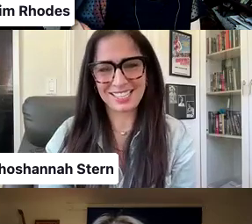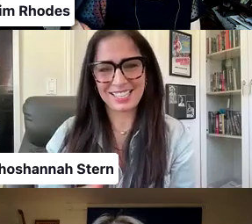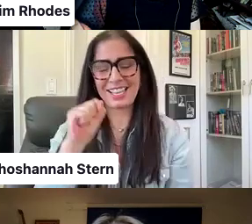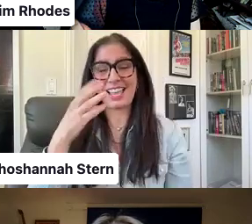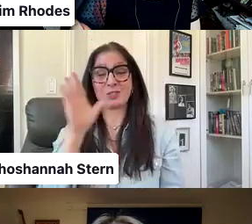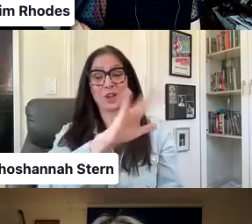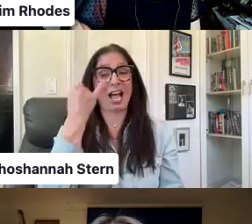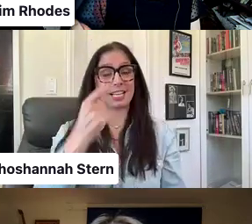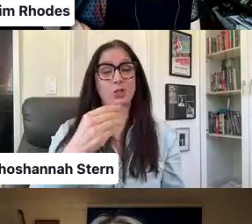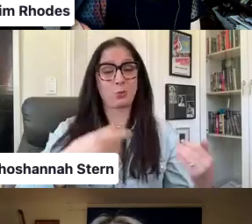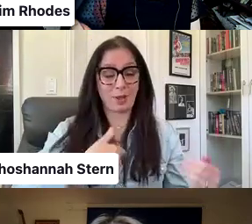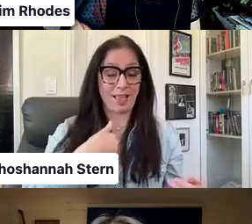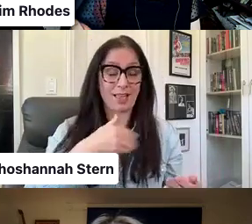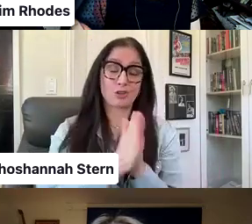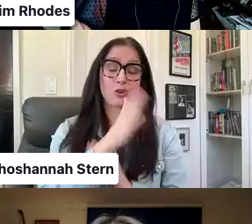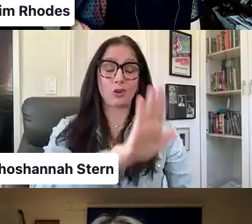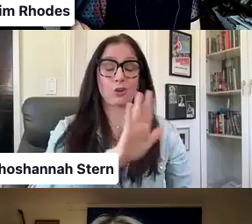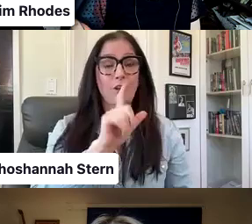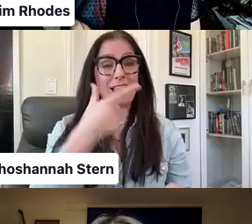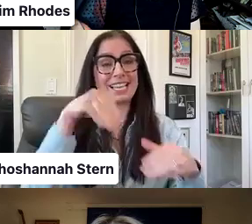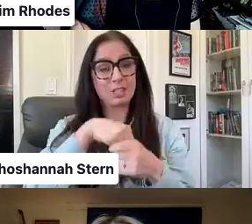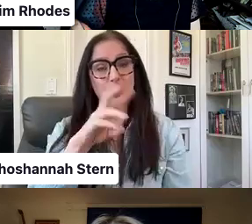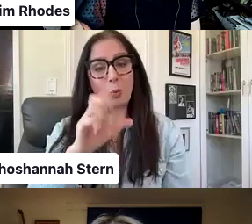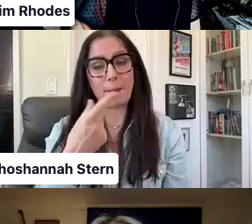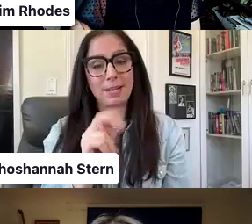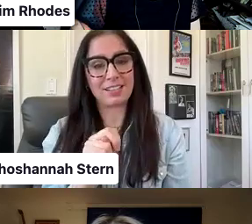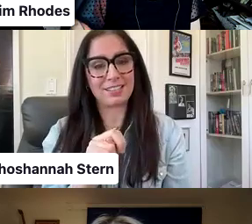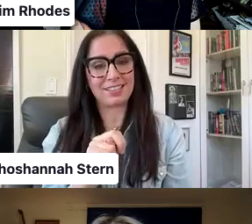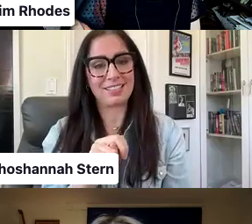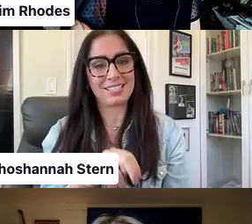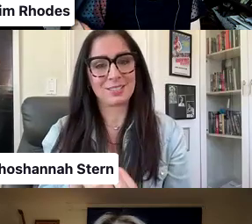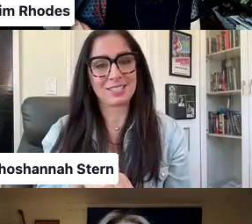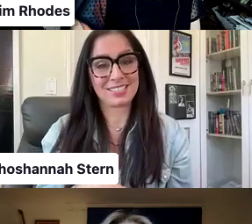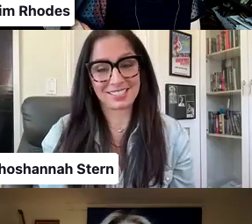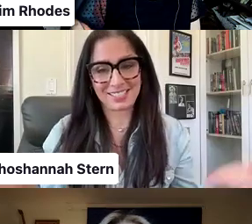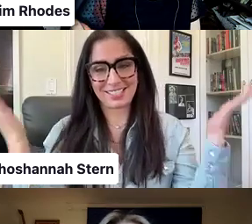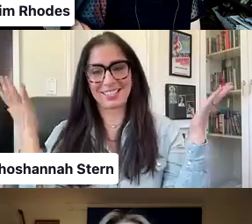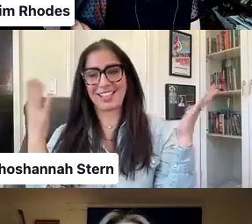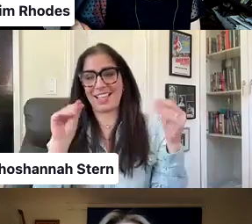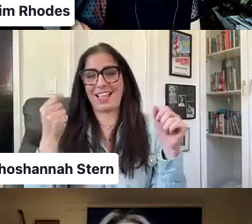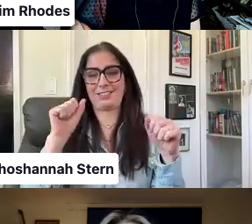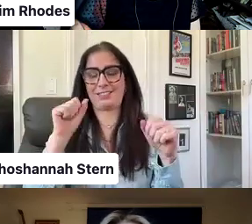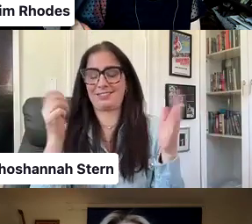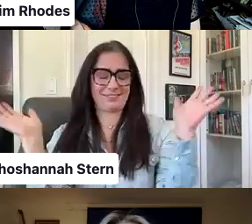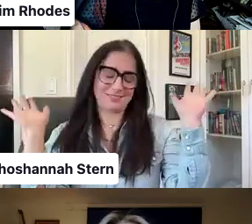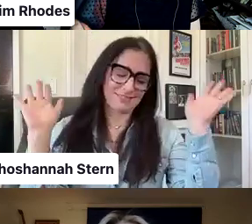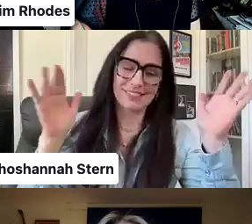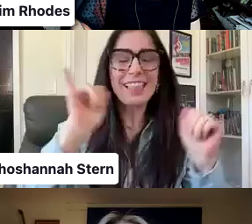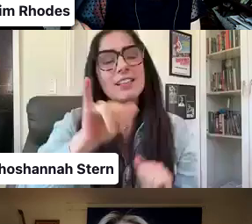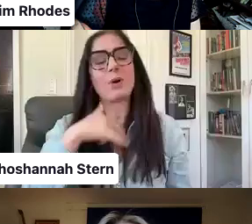see my artificial leg. And it was her idea to turn her leg into a weapon Oh, wow.